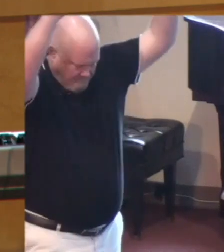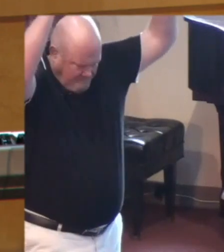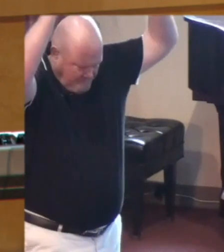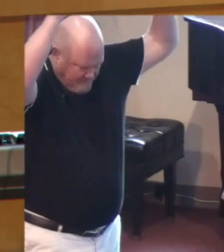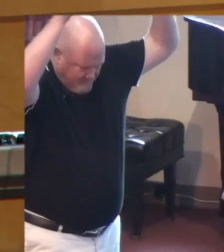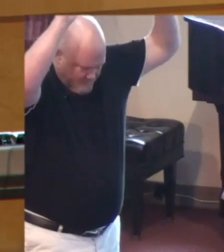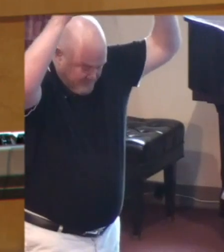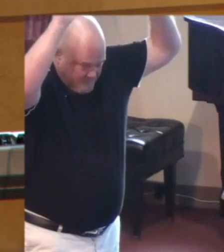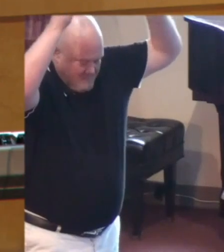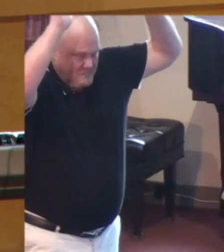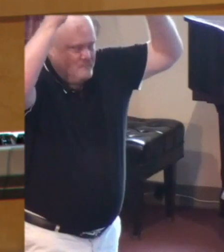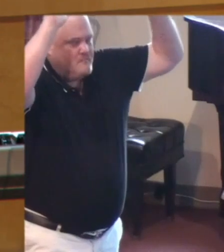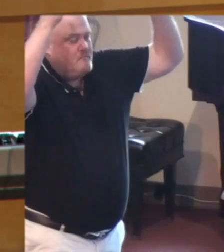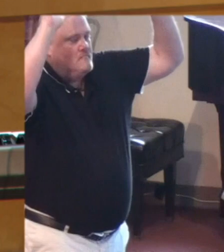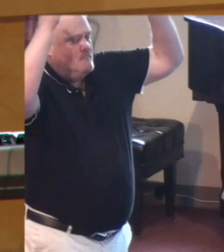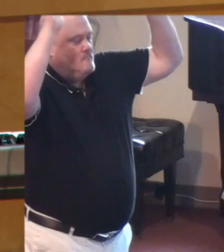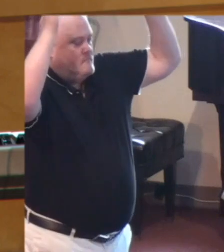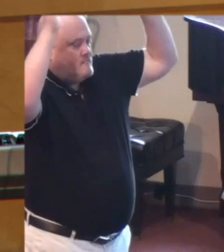Welcome.